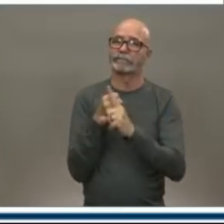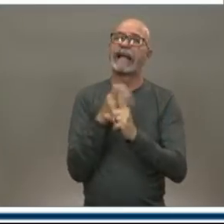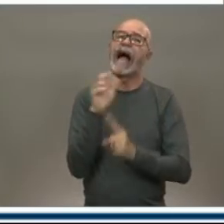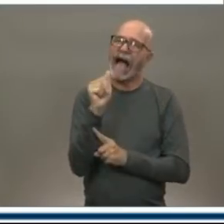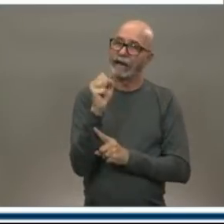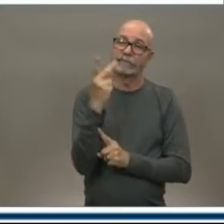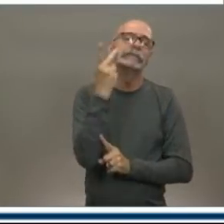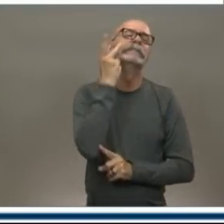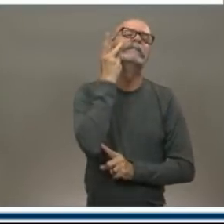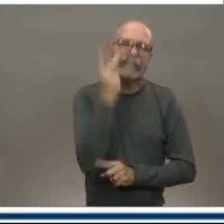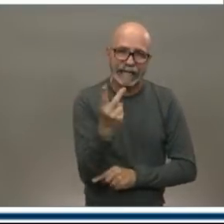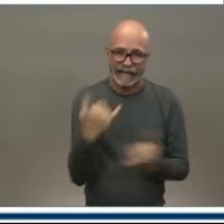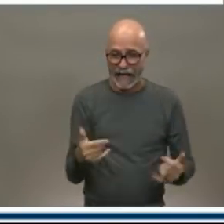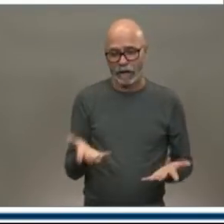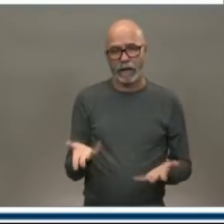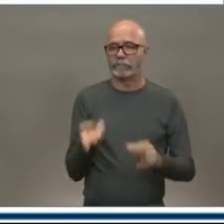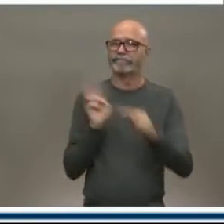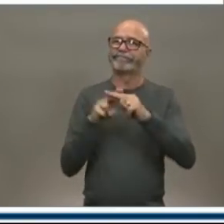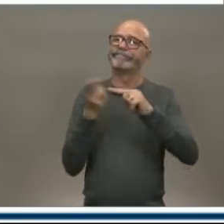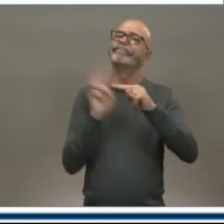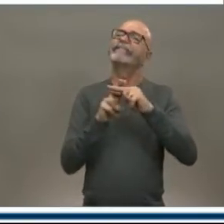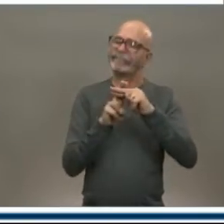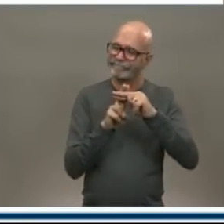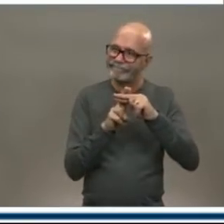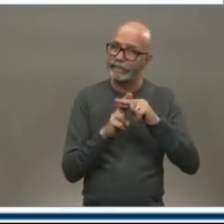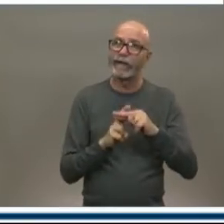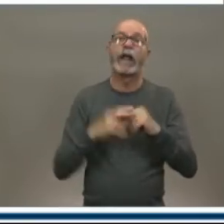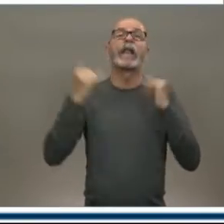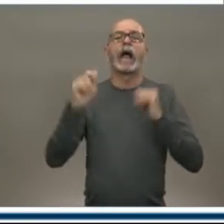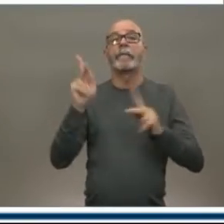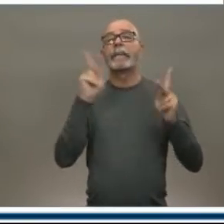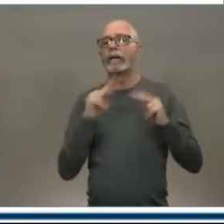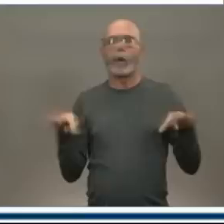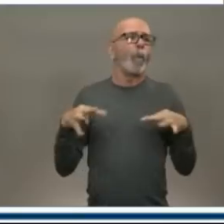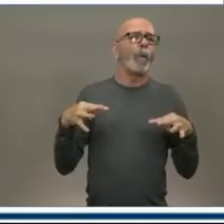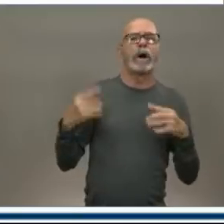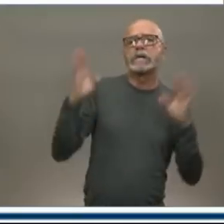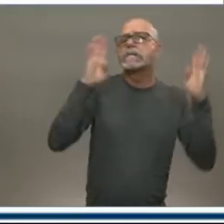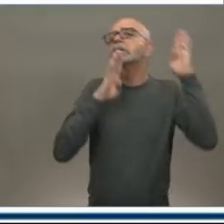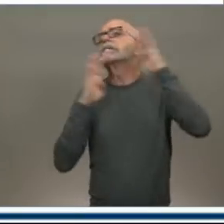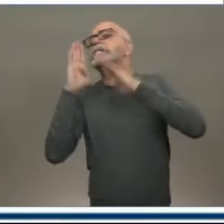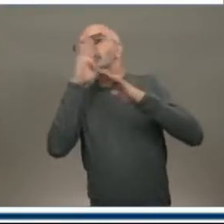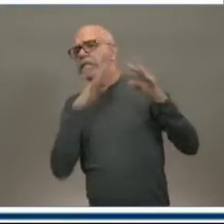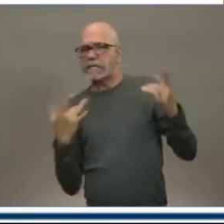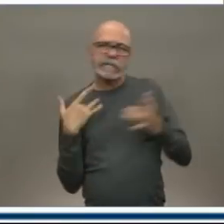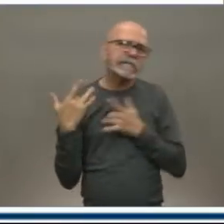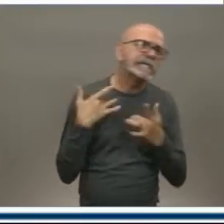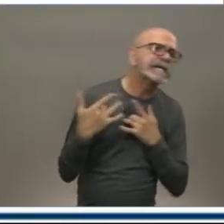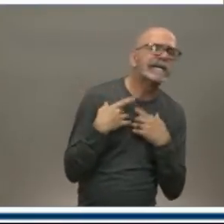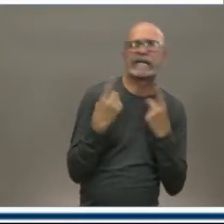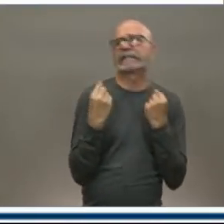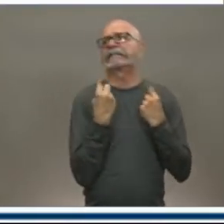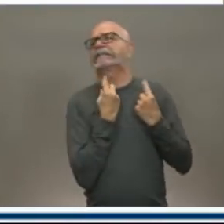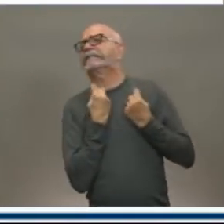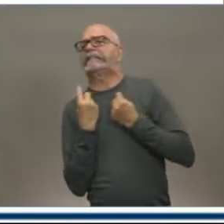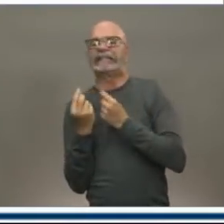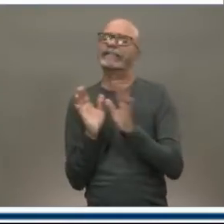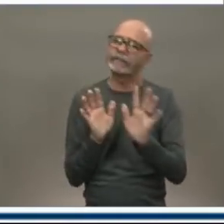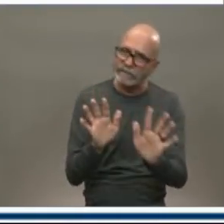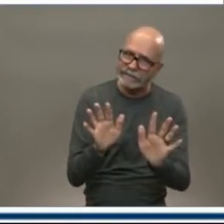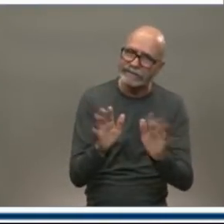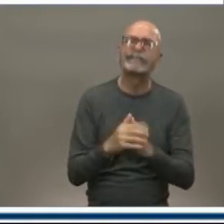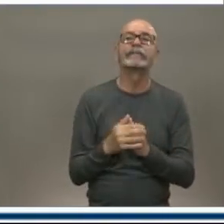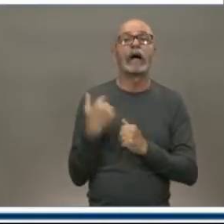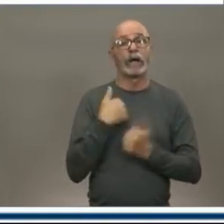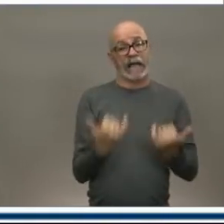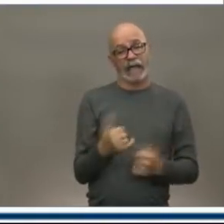and I've been hearing a lot of concern and worry about what that means. While we are focused here in Nova Scotia, I want